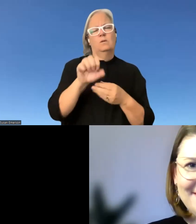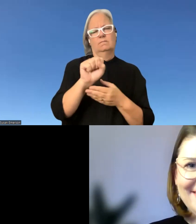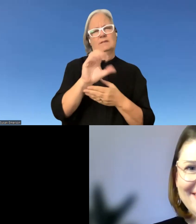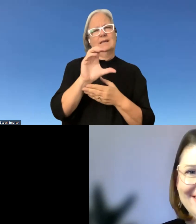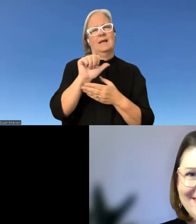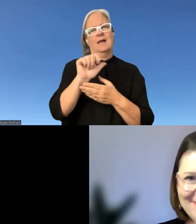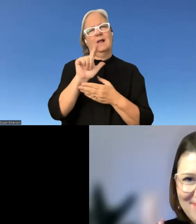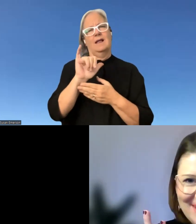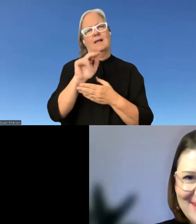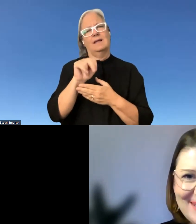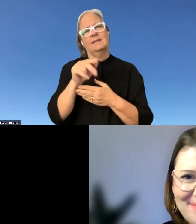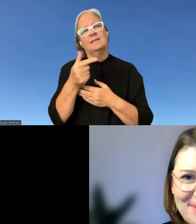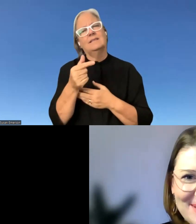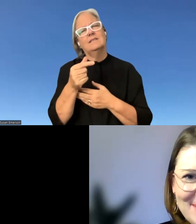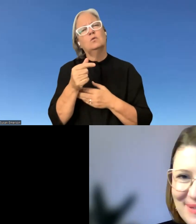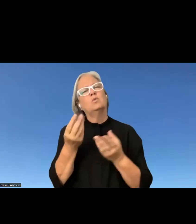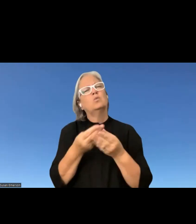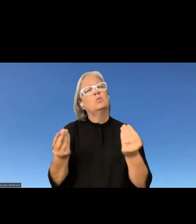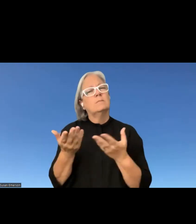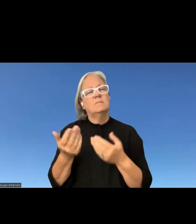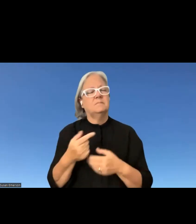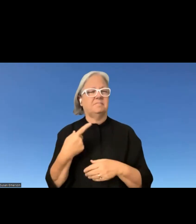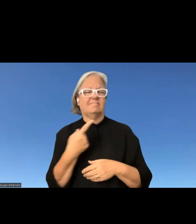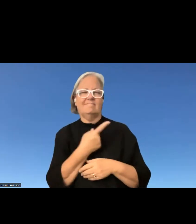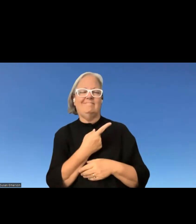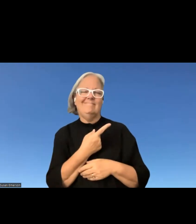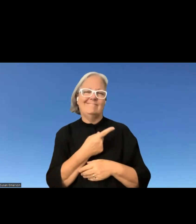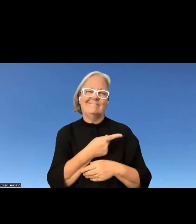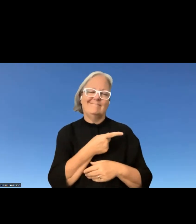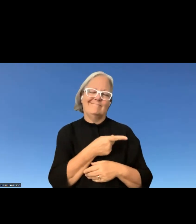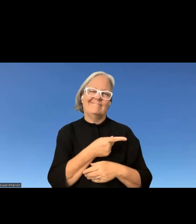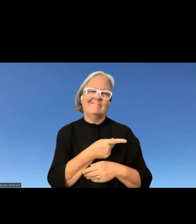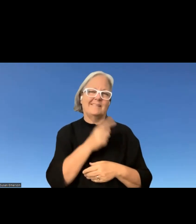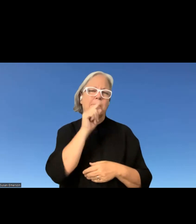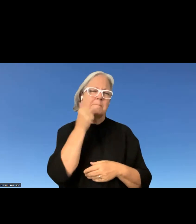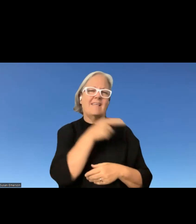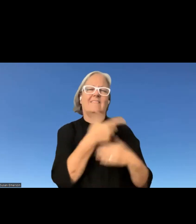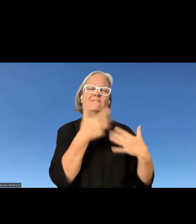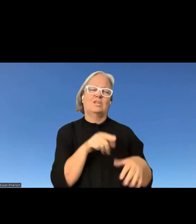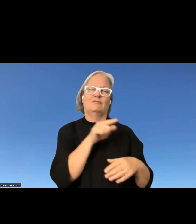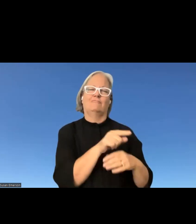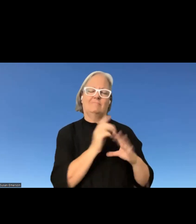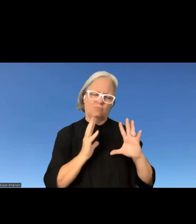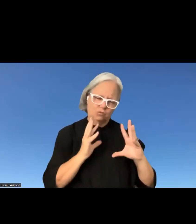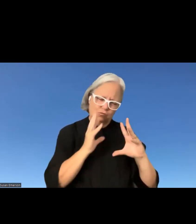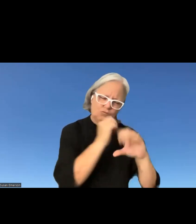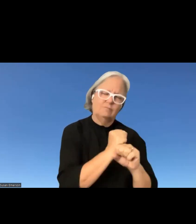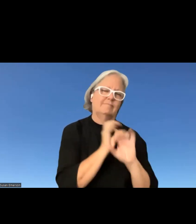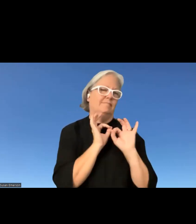I think Neil summarized it perfectly. I've posted also the link